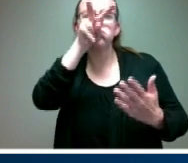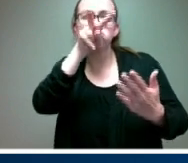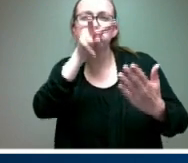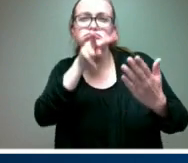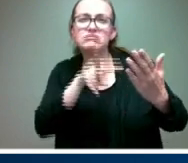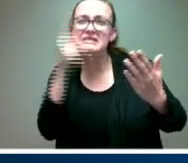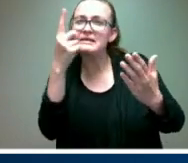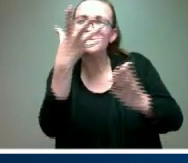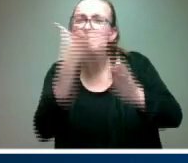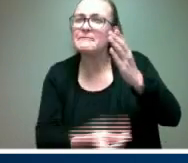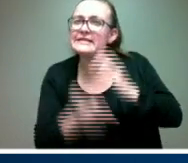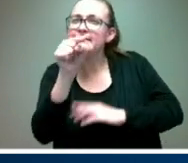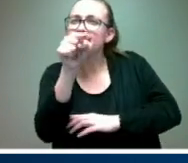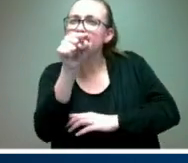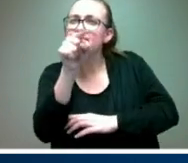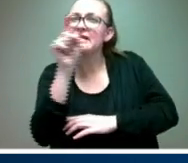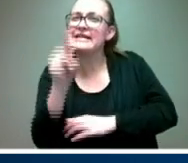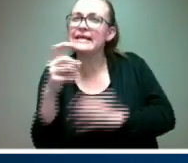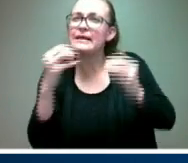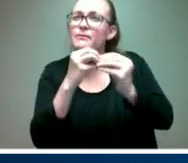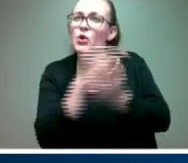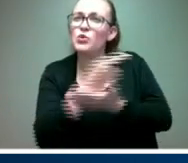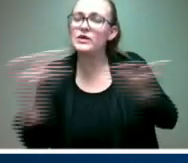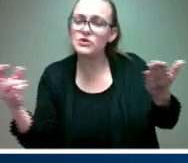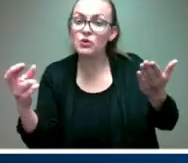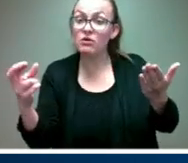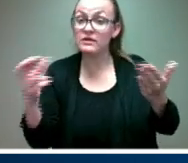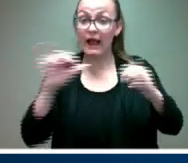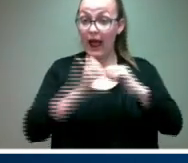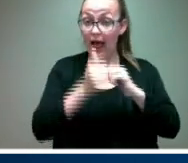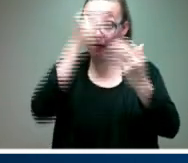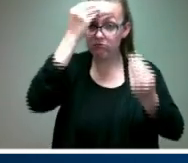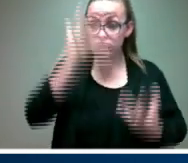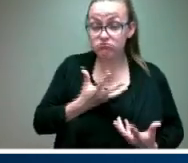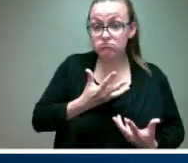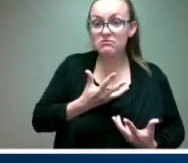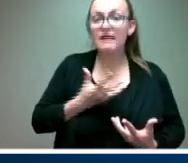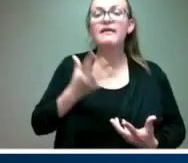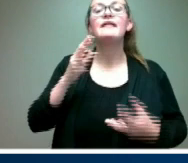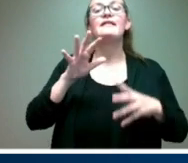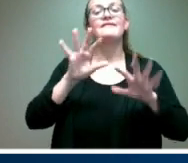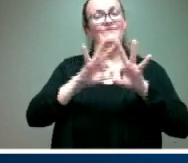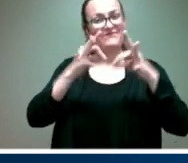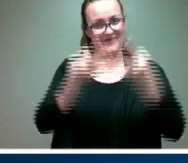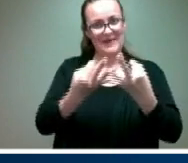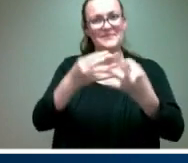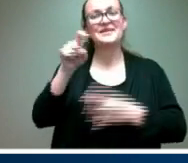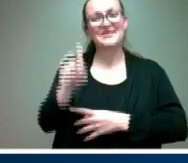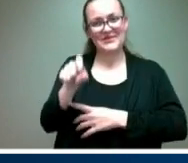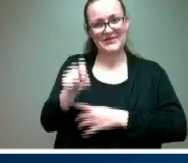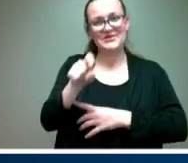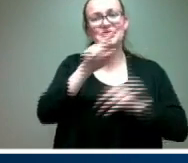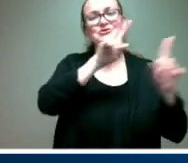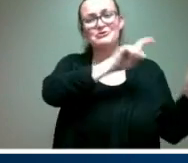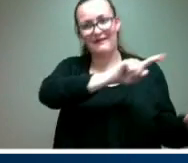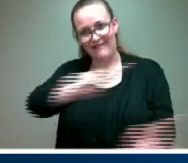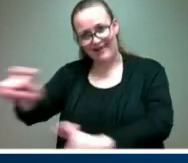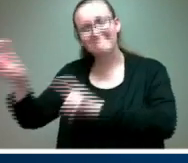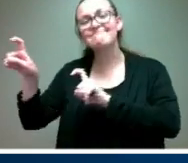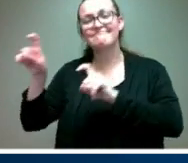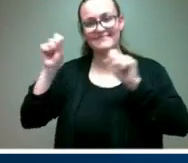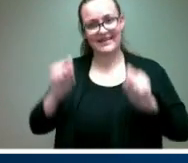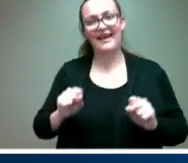the family needs survey too. Elizabeth, thank you so much for providing this